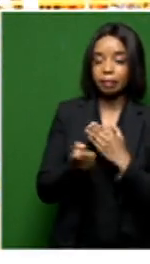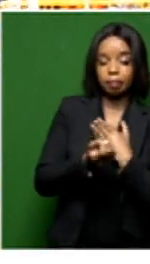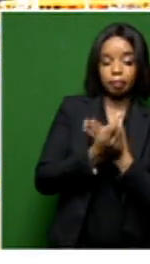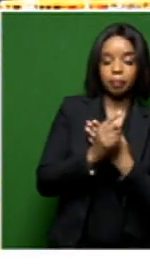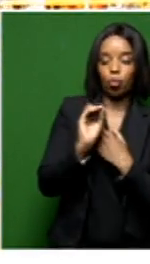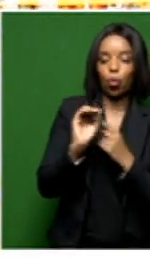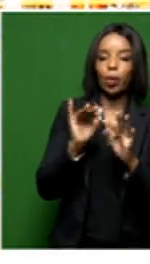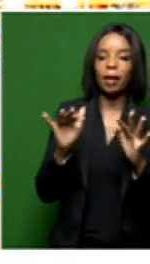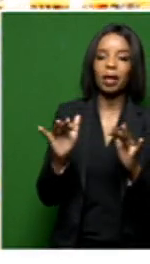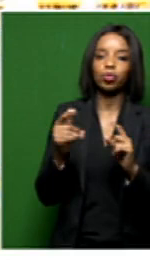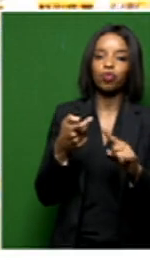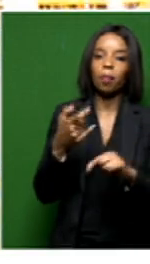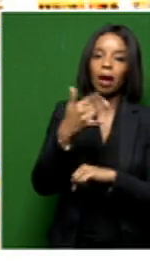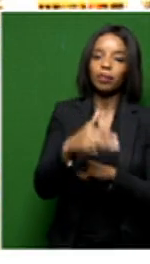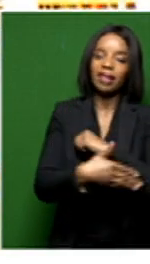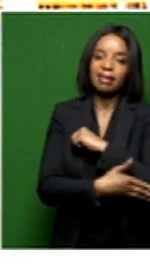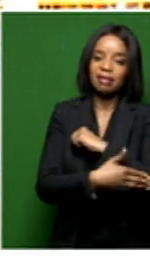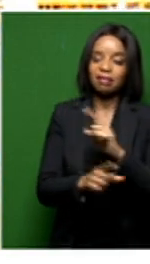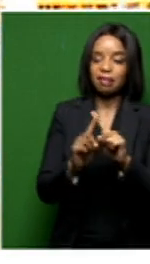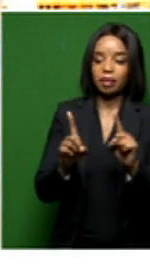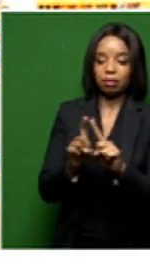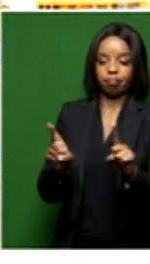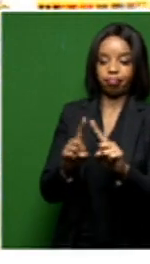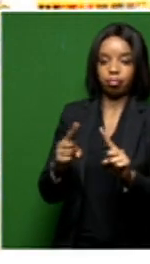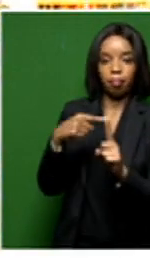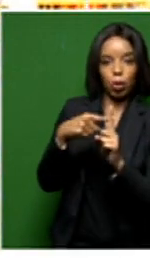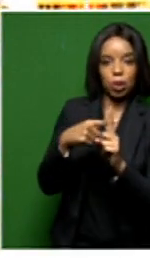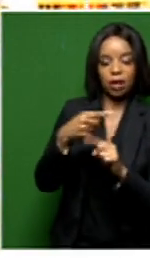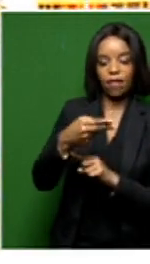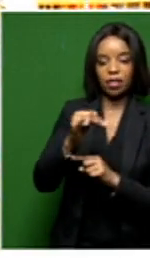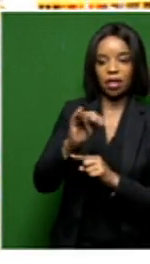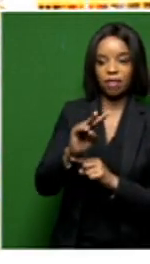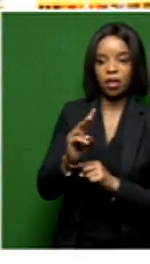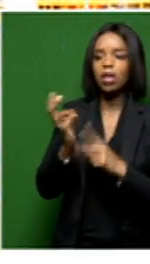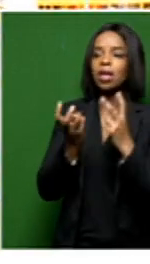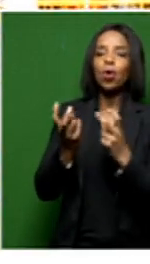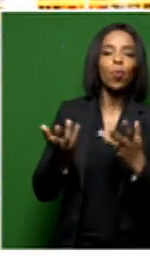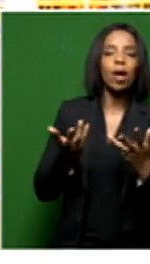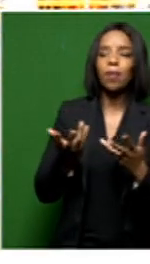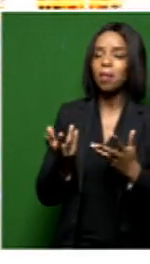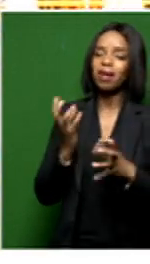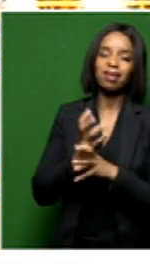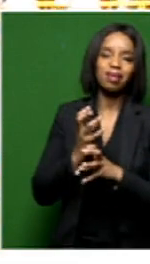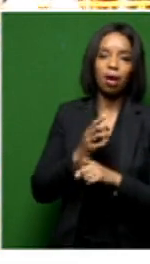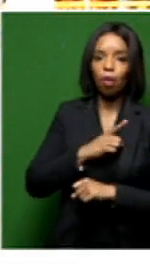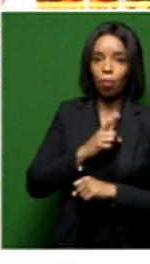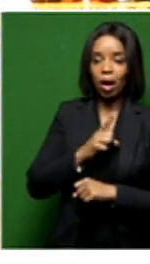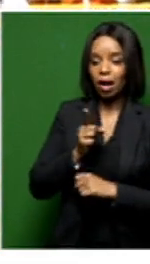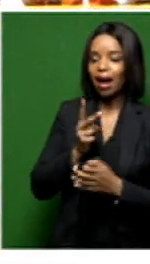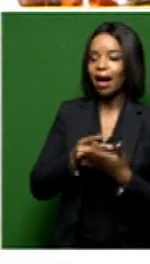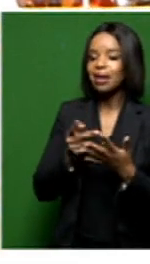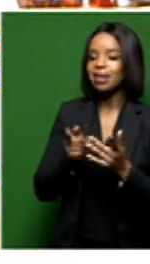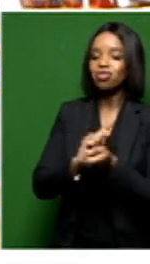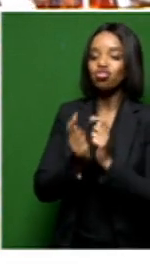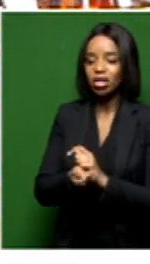that test positive for HIV are very hard to trace because they always change their addresses. It's